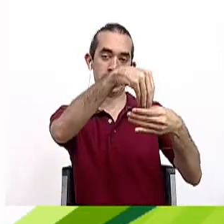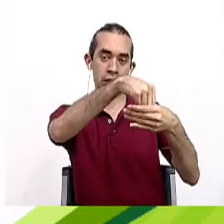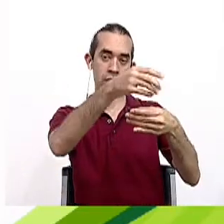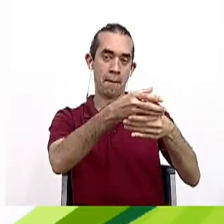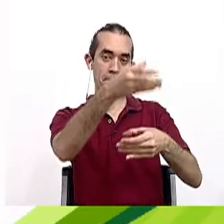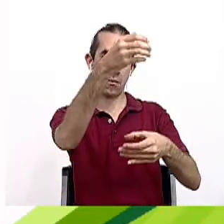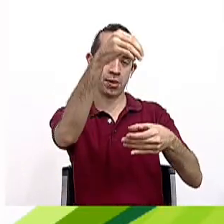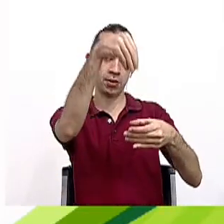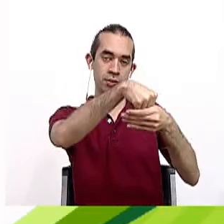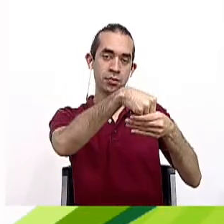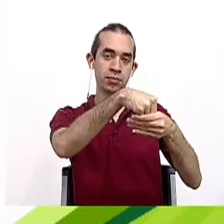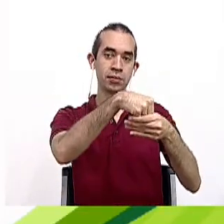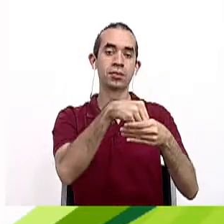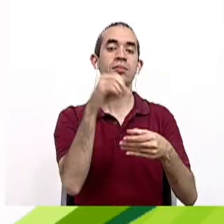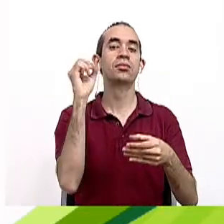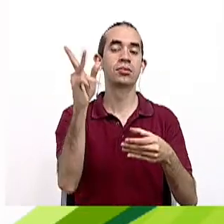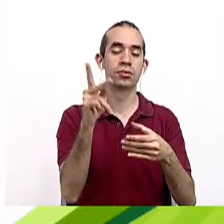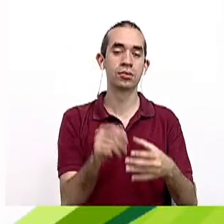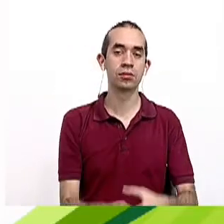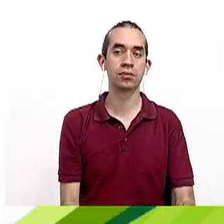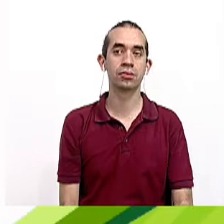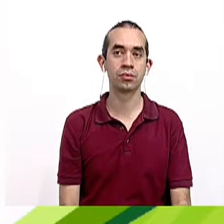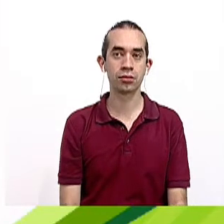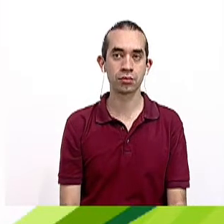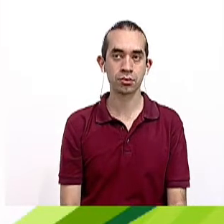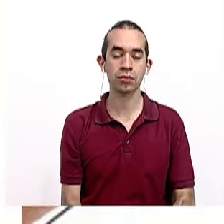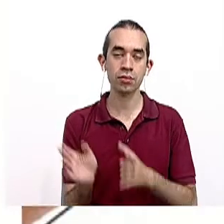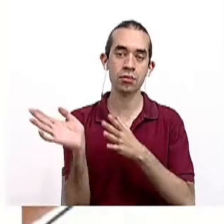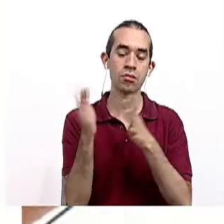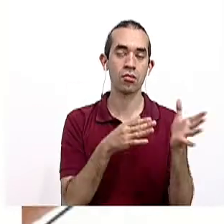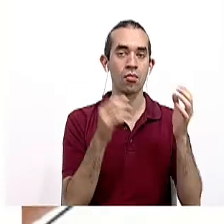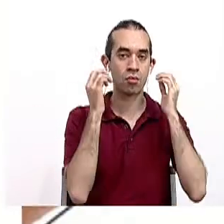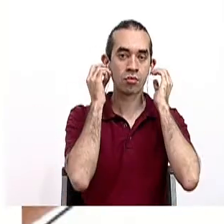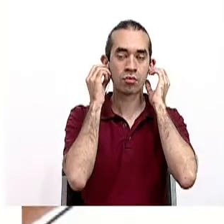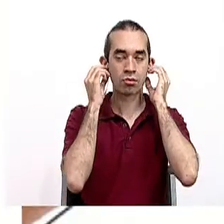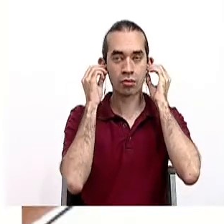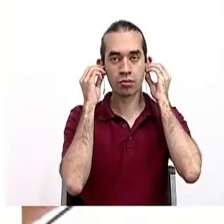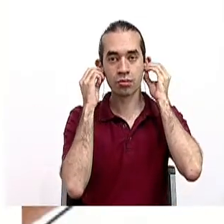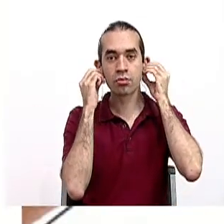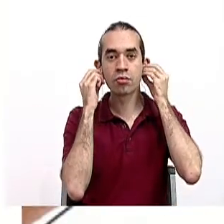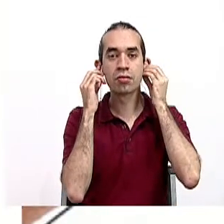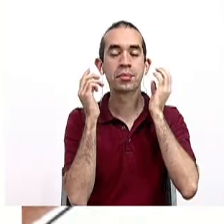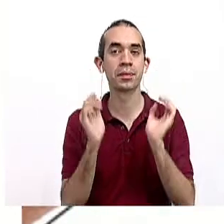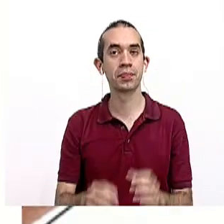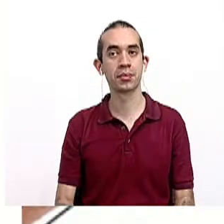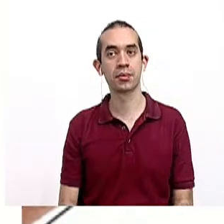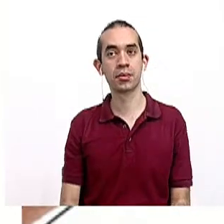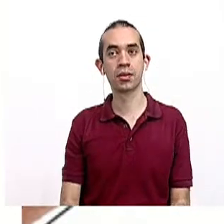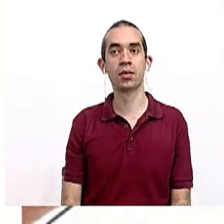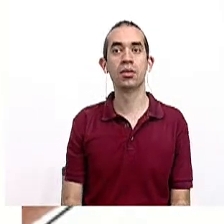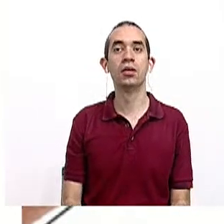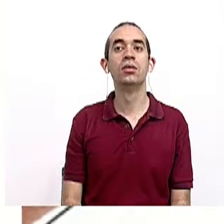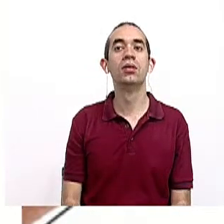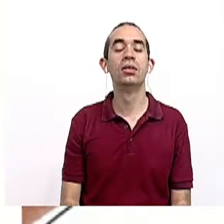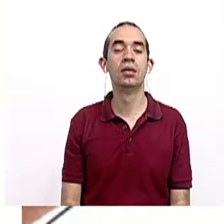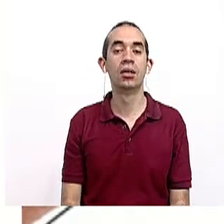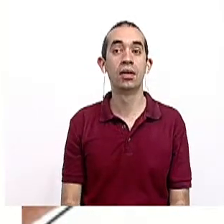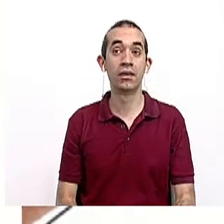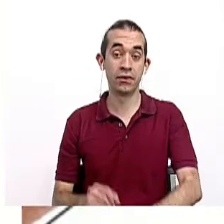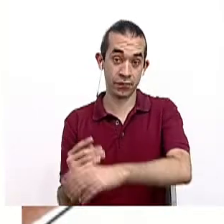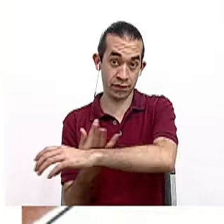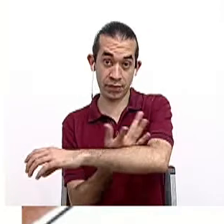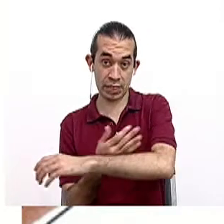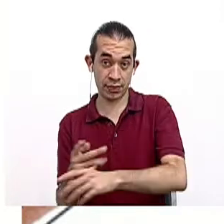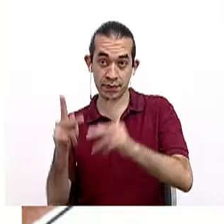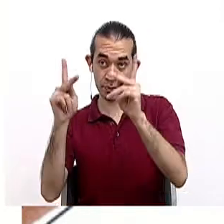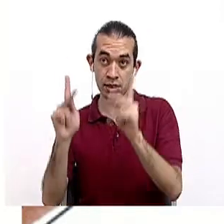bottle in this case, all right? Now, let's go to the next one. We have, what is something that a